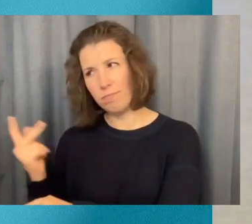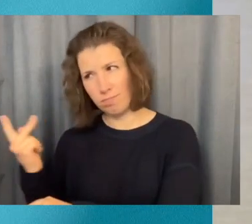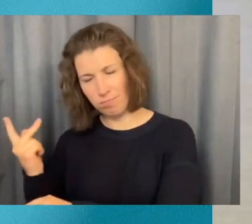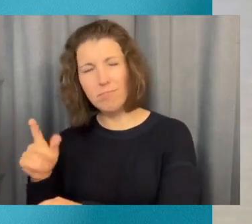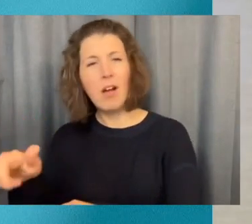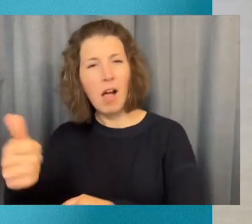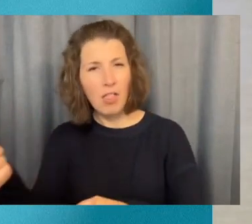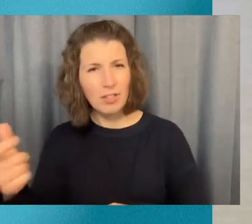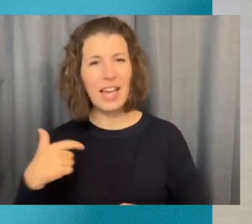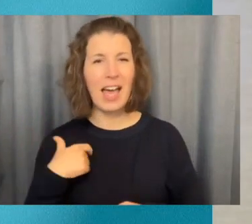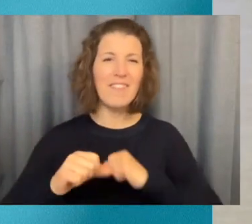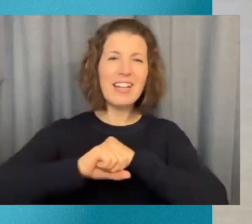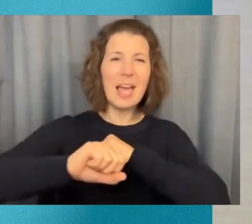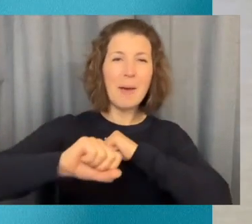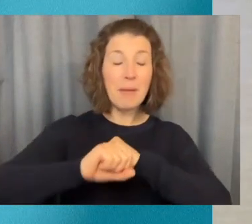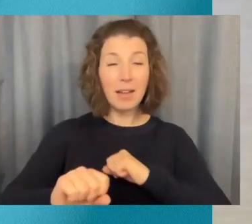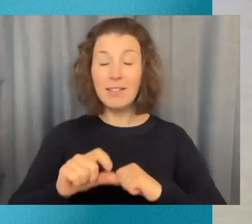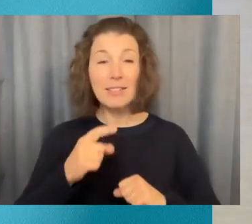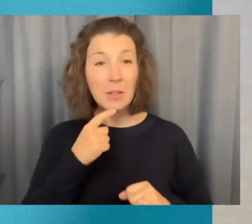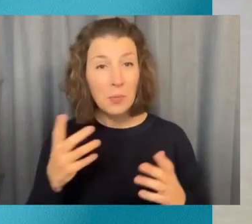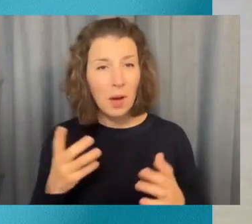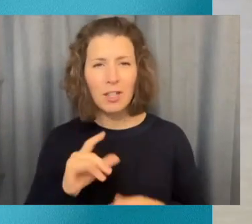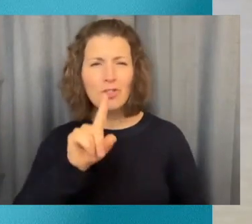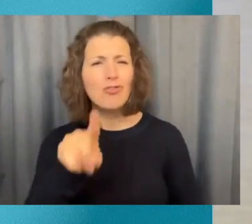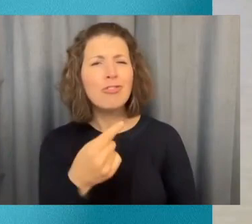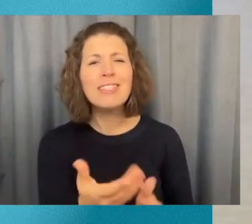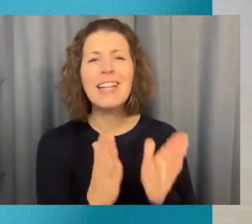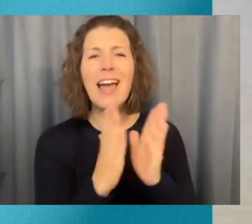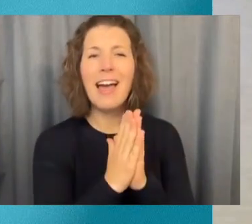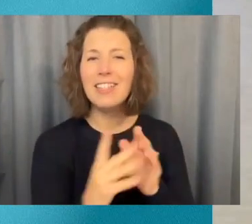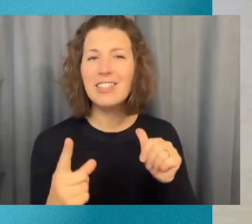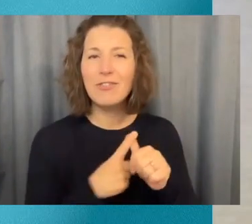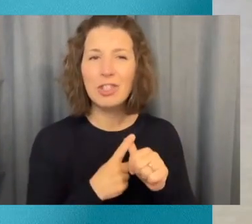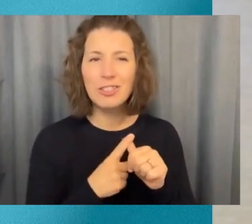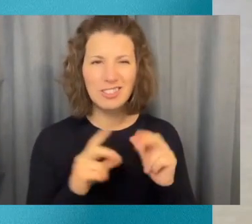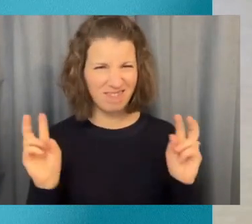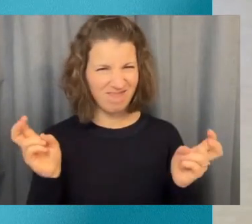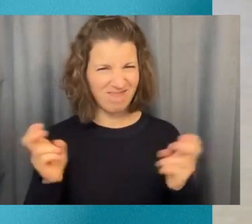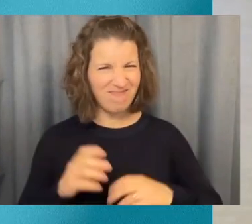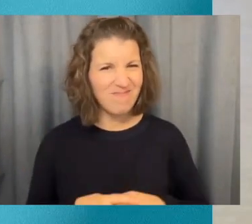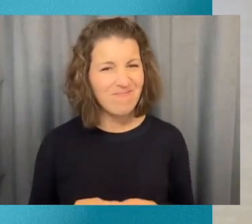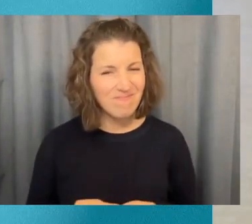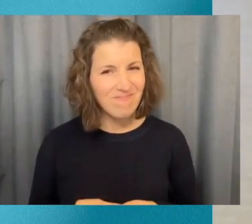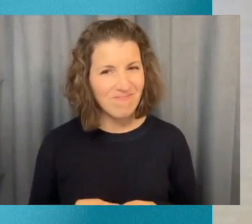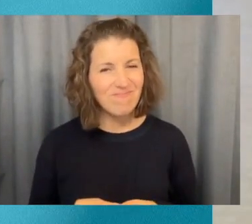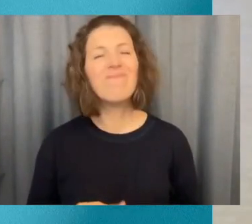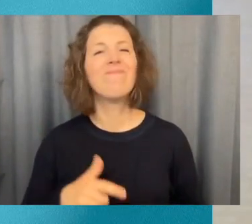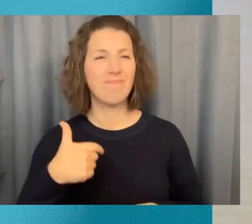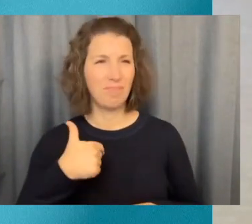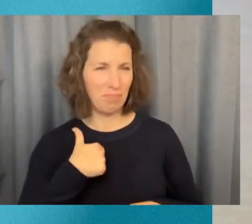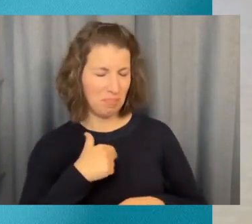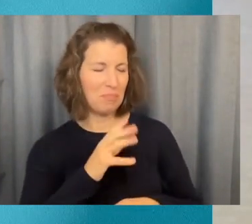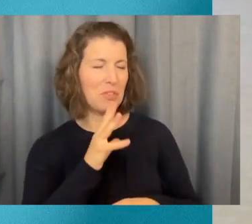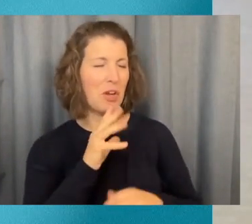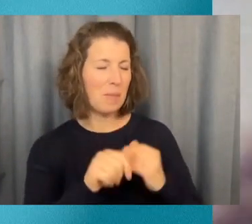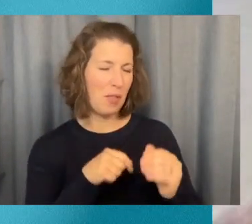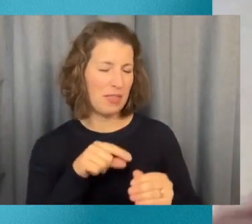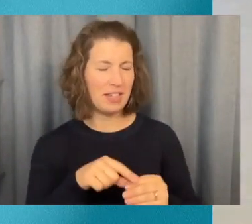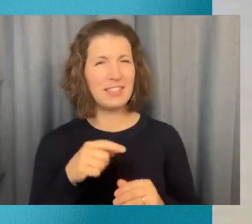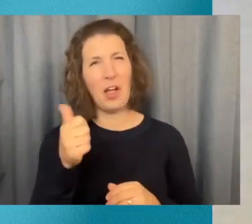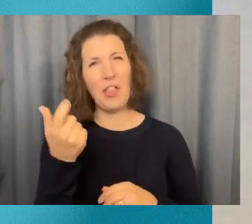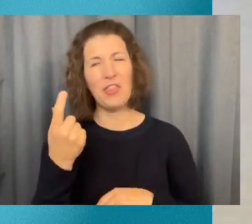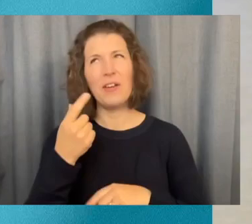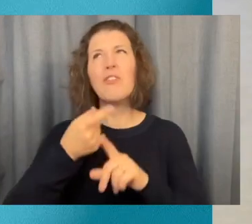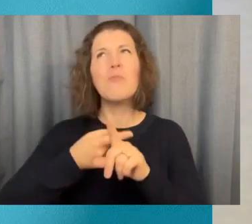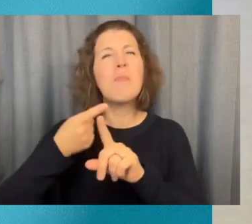first. It's like, I was telling someone, and I've been talking about this. I had an epiphany the other day, a couple months